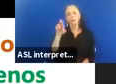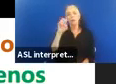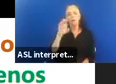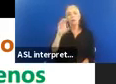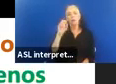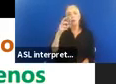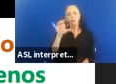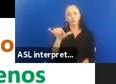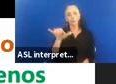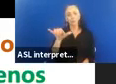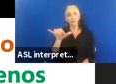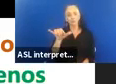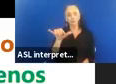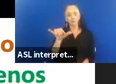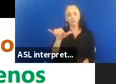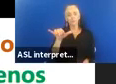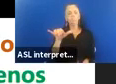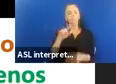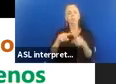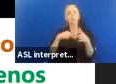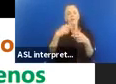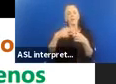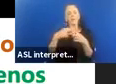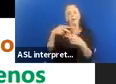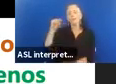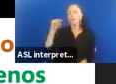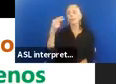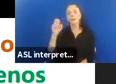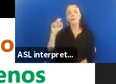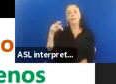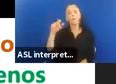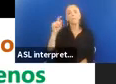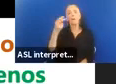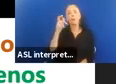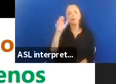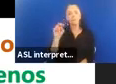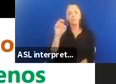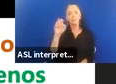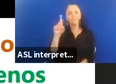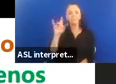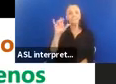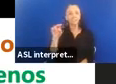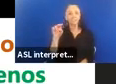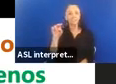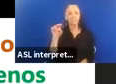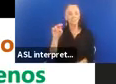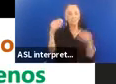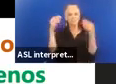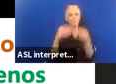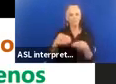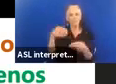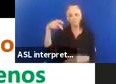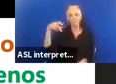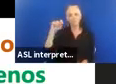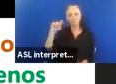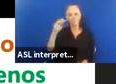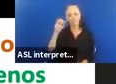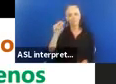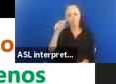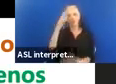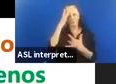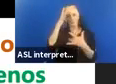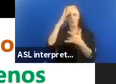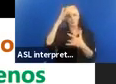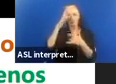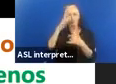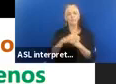this time I'm calling it the pathogen edition. So queer ecology, it's a lens that